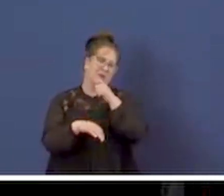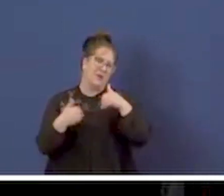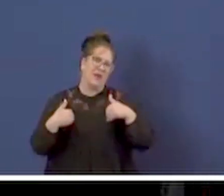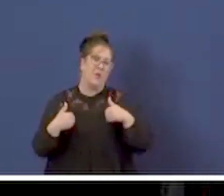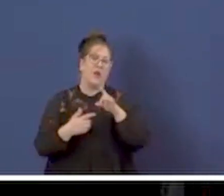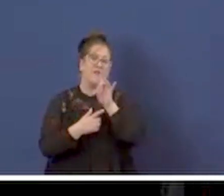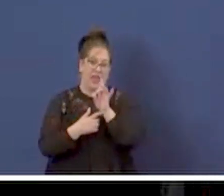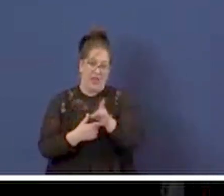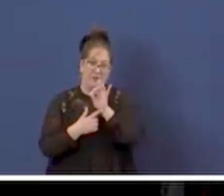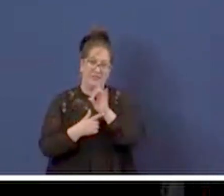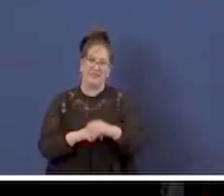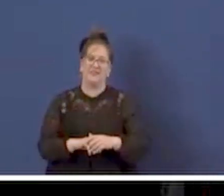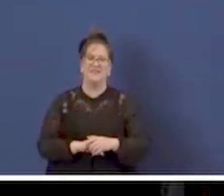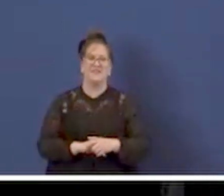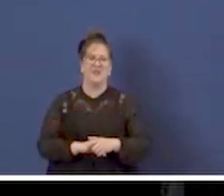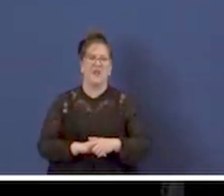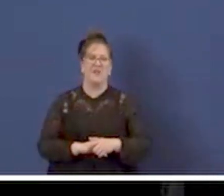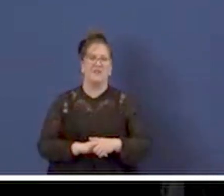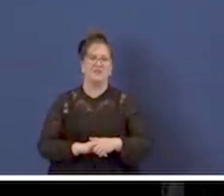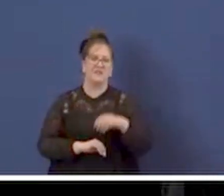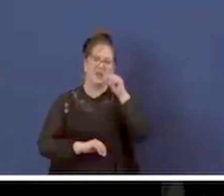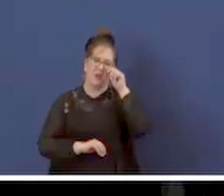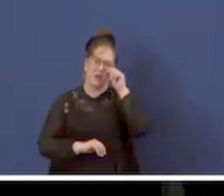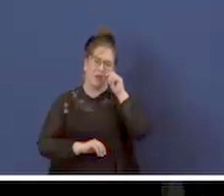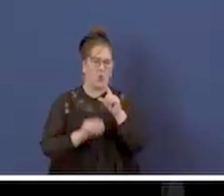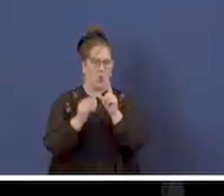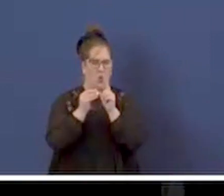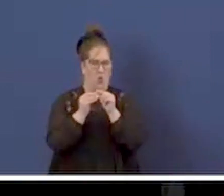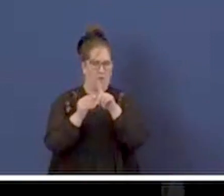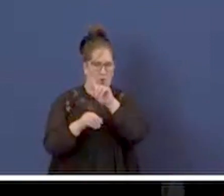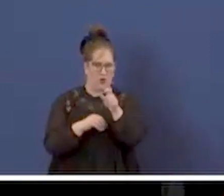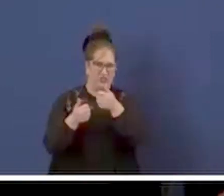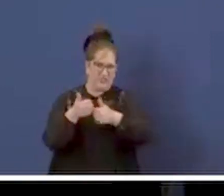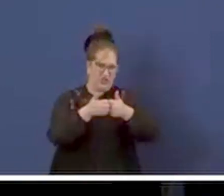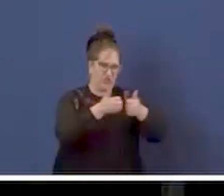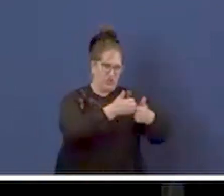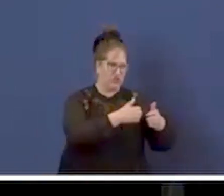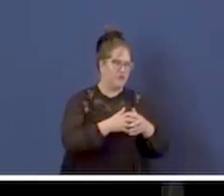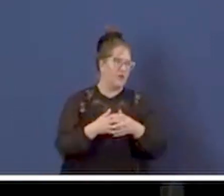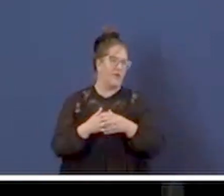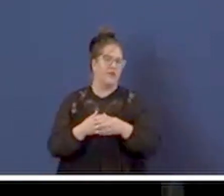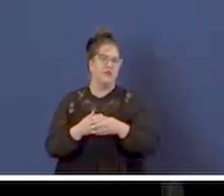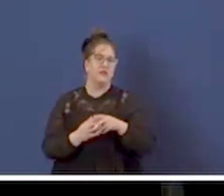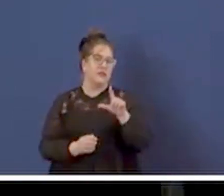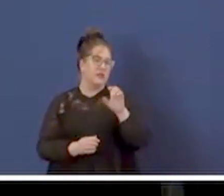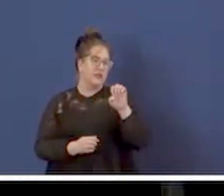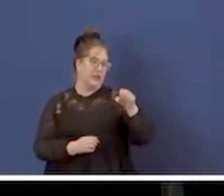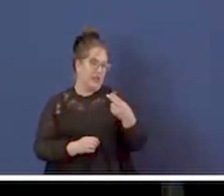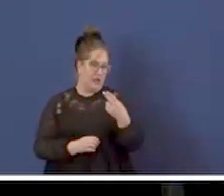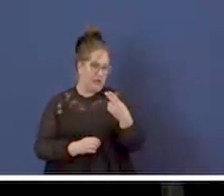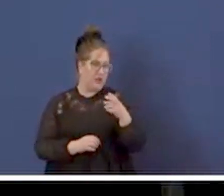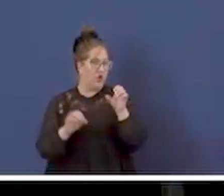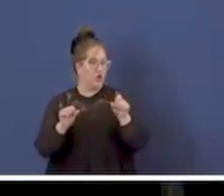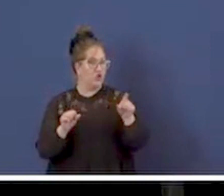have 8 minutes. So we're gonna just kind of zip through one more question for each of you. Leah, could you talk a little